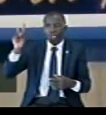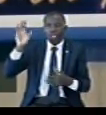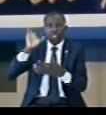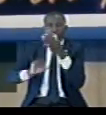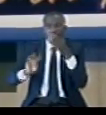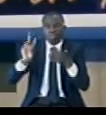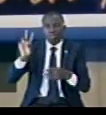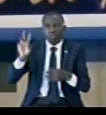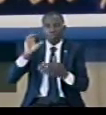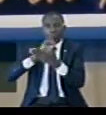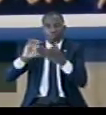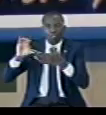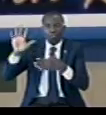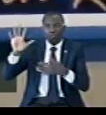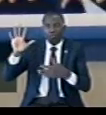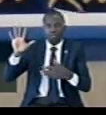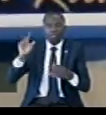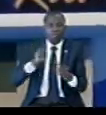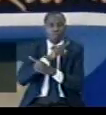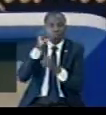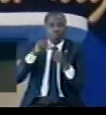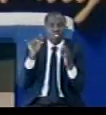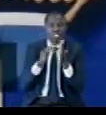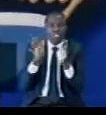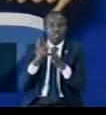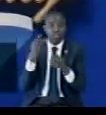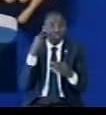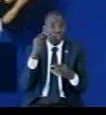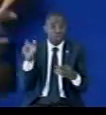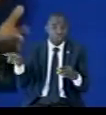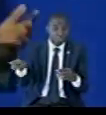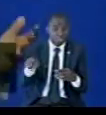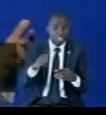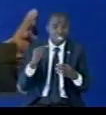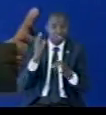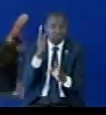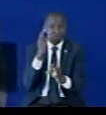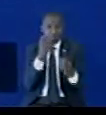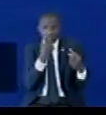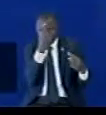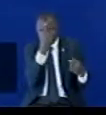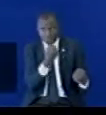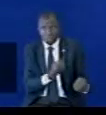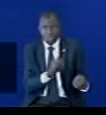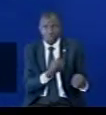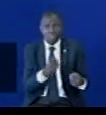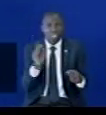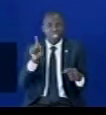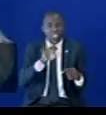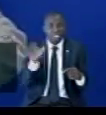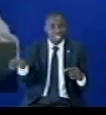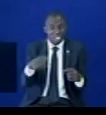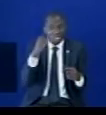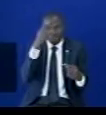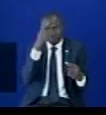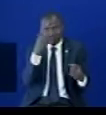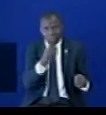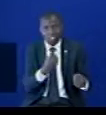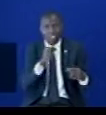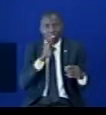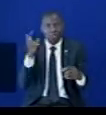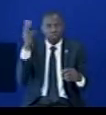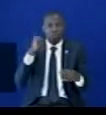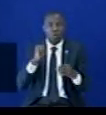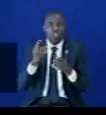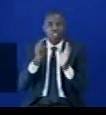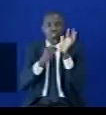verse 5, when Jesus saw their faith was expressed in the willingness to come